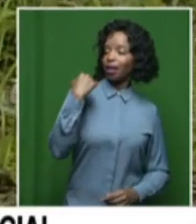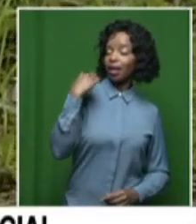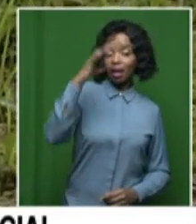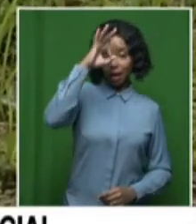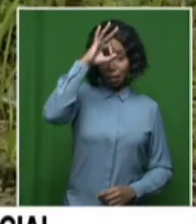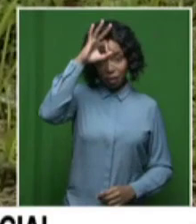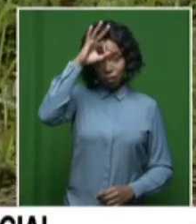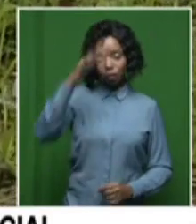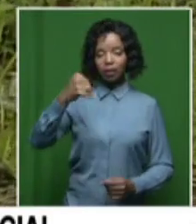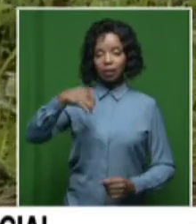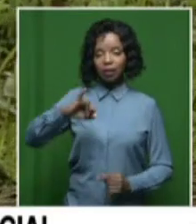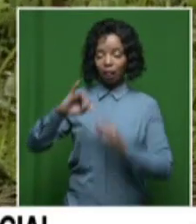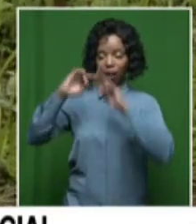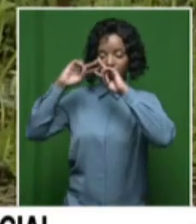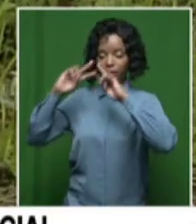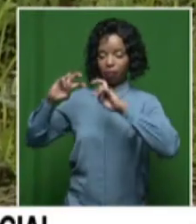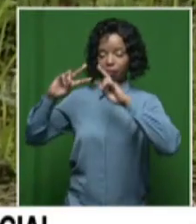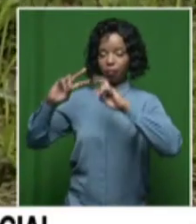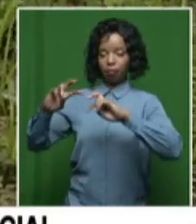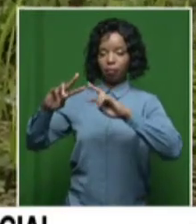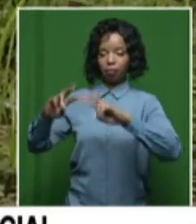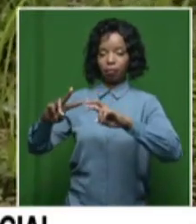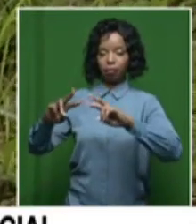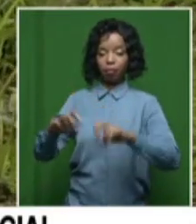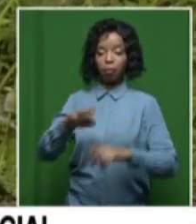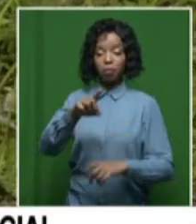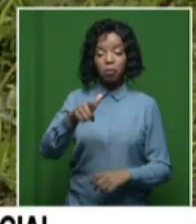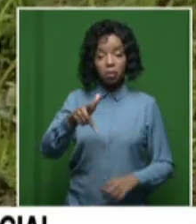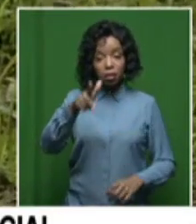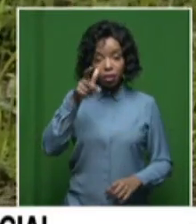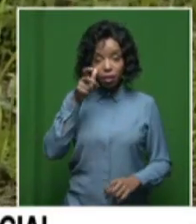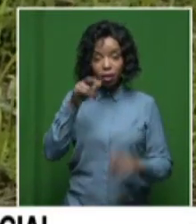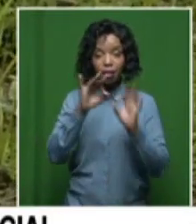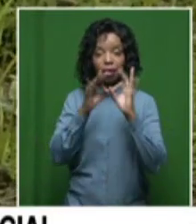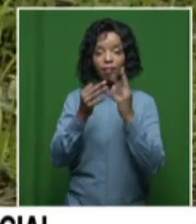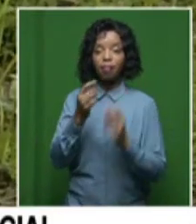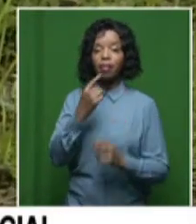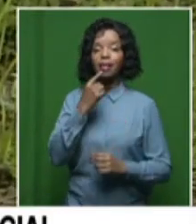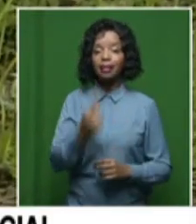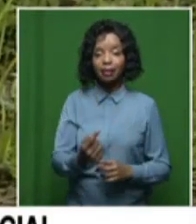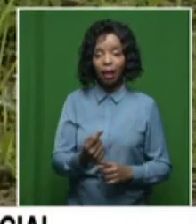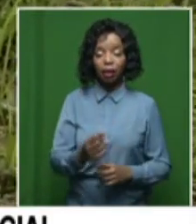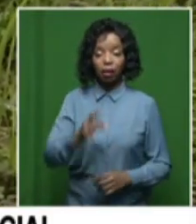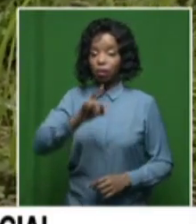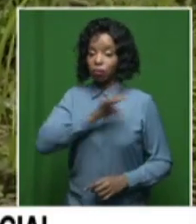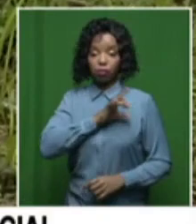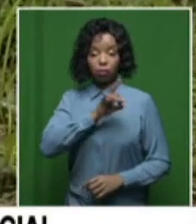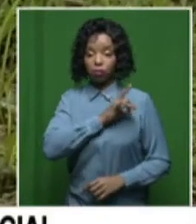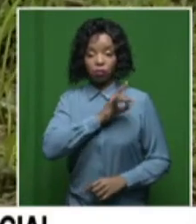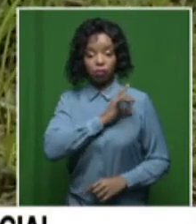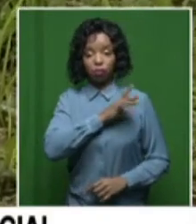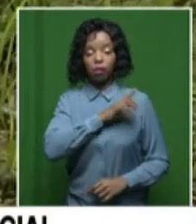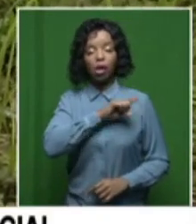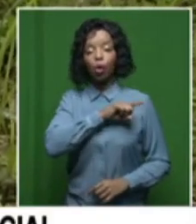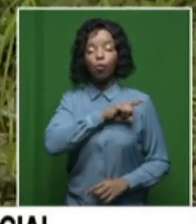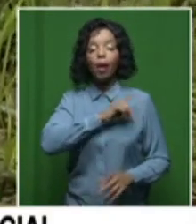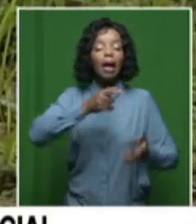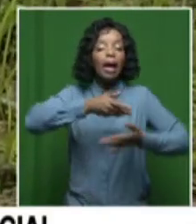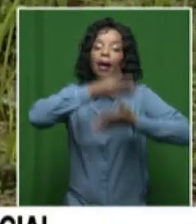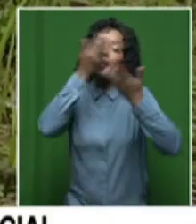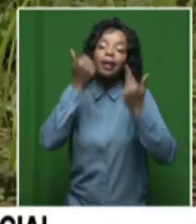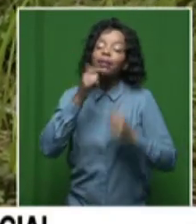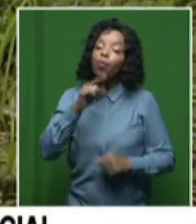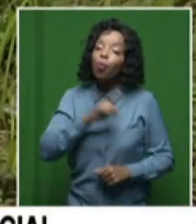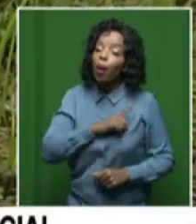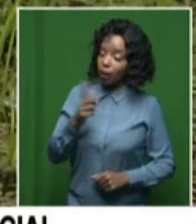as you can hear from the family, they say they are now living in fear. They don't know the reasons why she was gunned down.